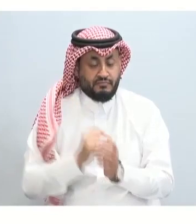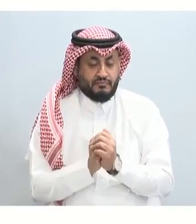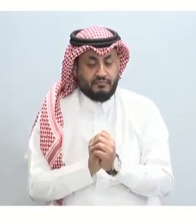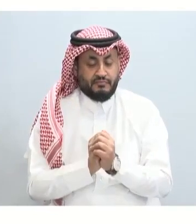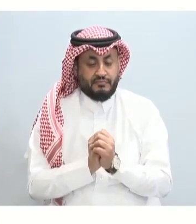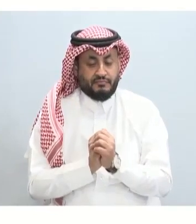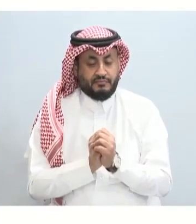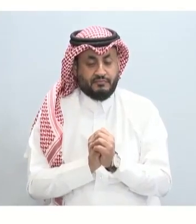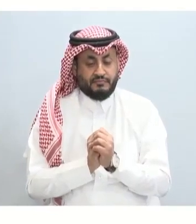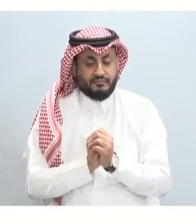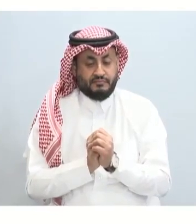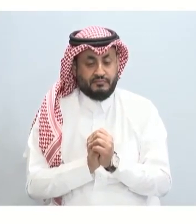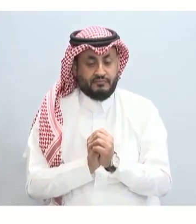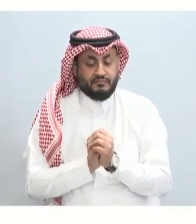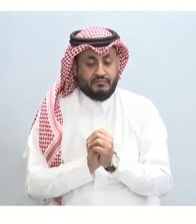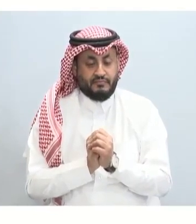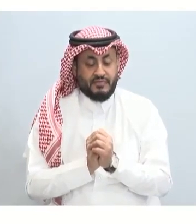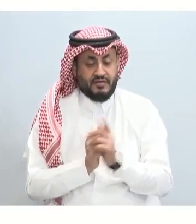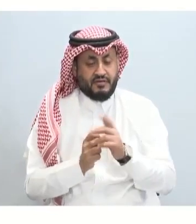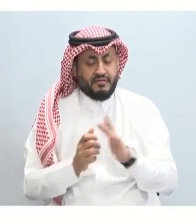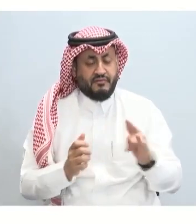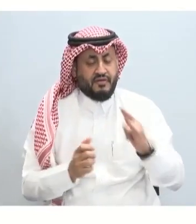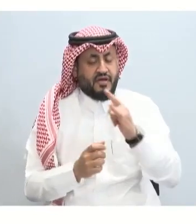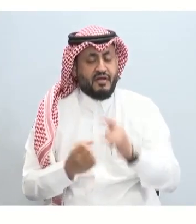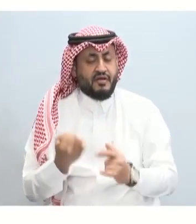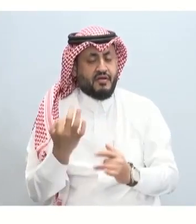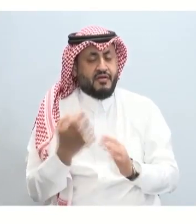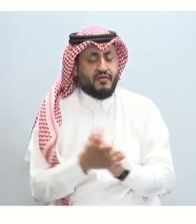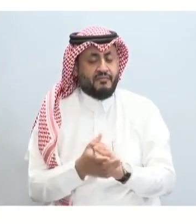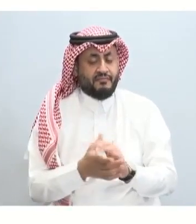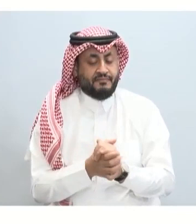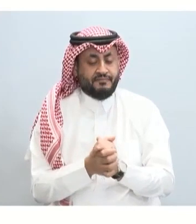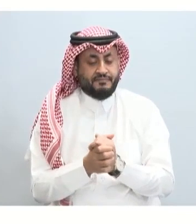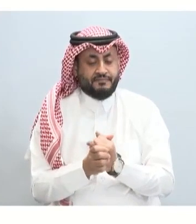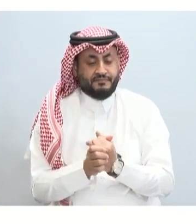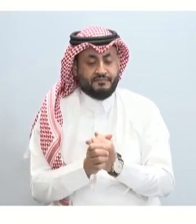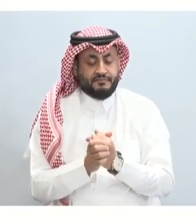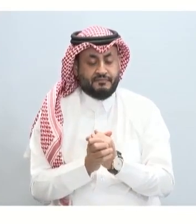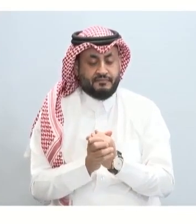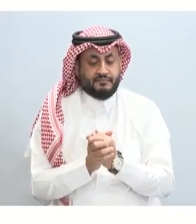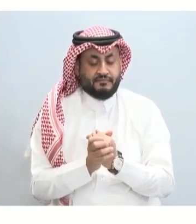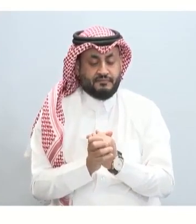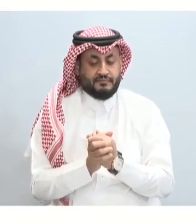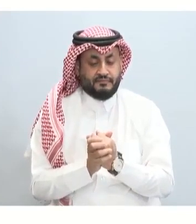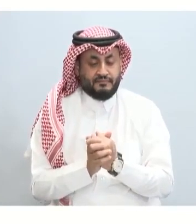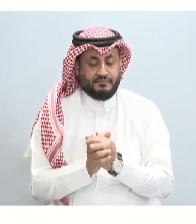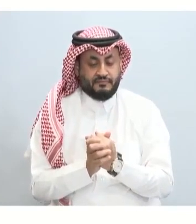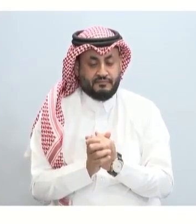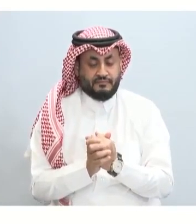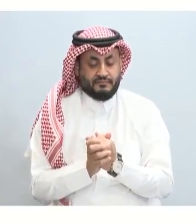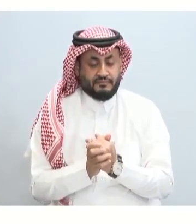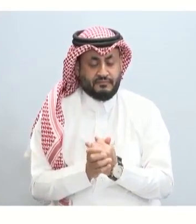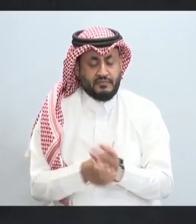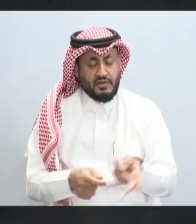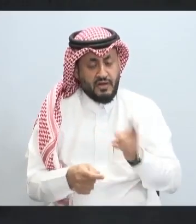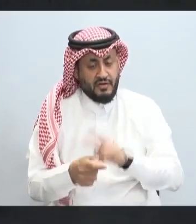PE4823. This is the flight number of this flight. So we said that